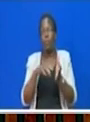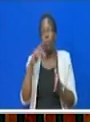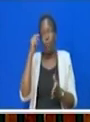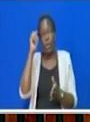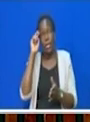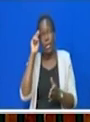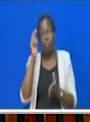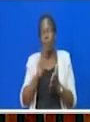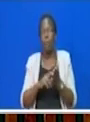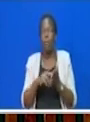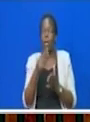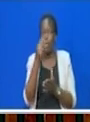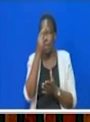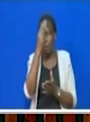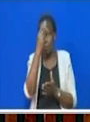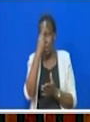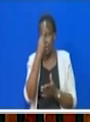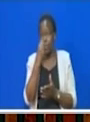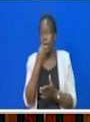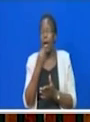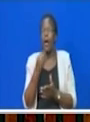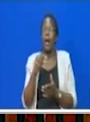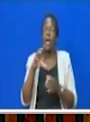the Maasai Agreement of